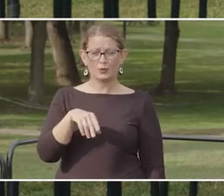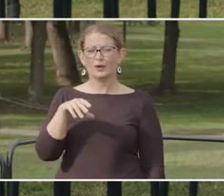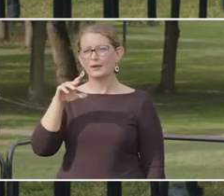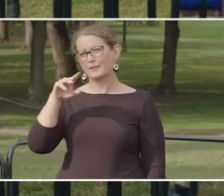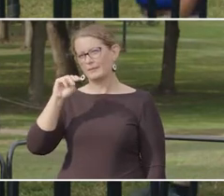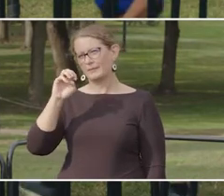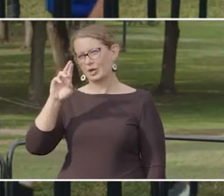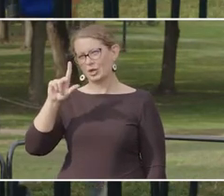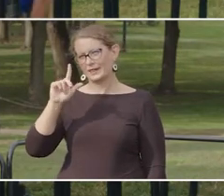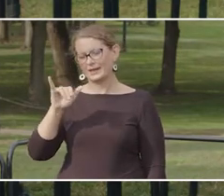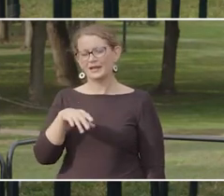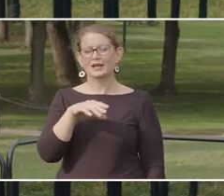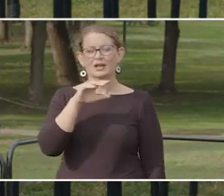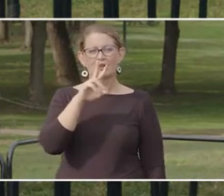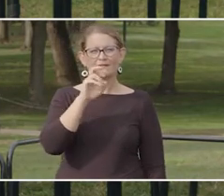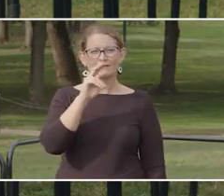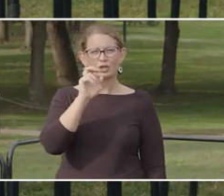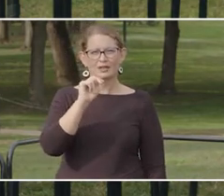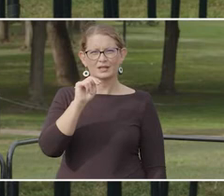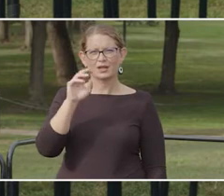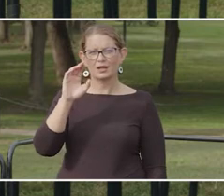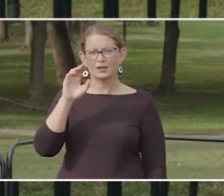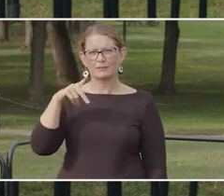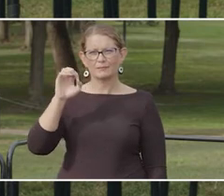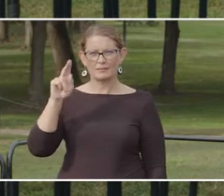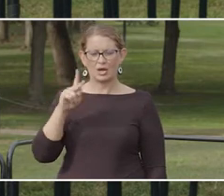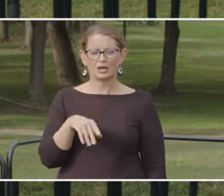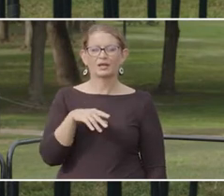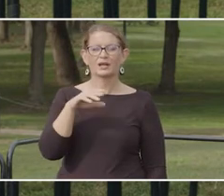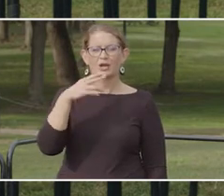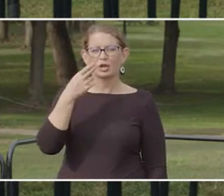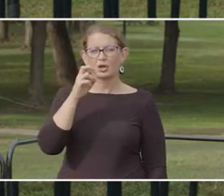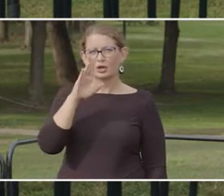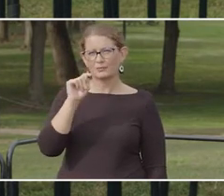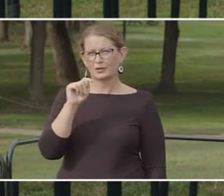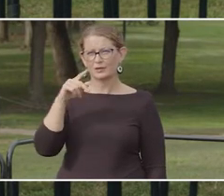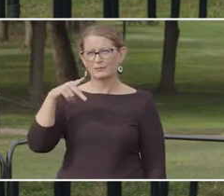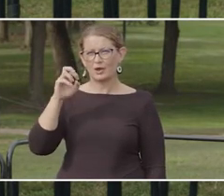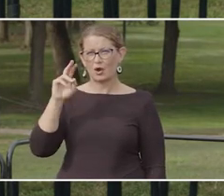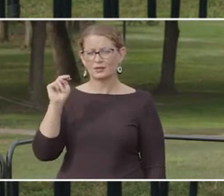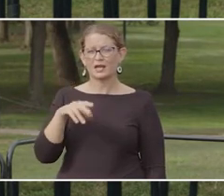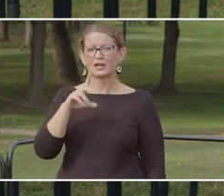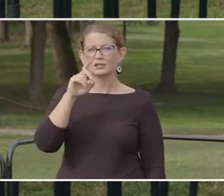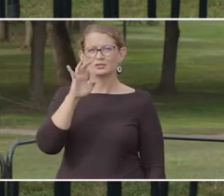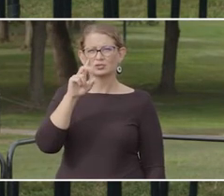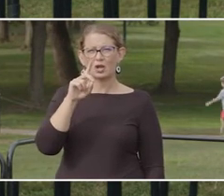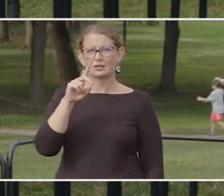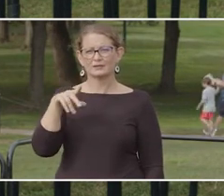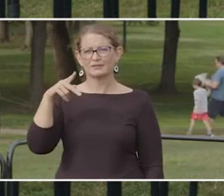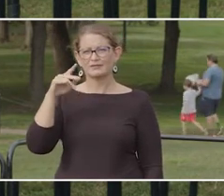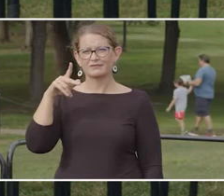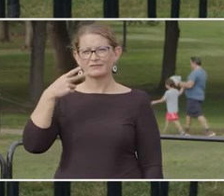Palmerly. Vernon Caldwell Park. Herbert Albert Perrone. Donald Paul